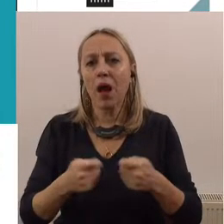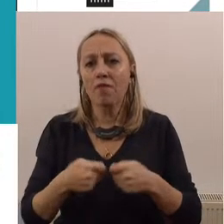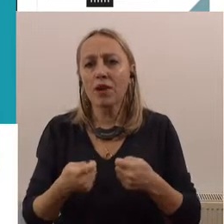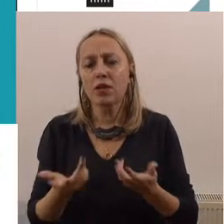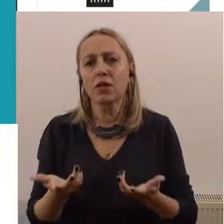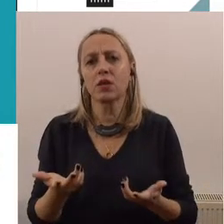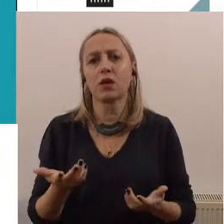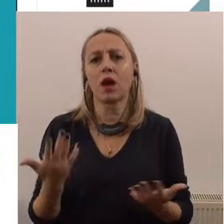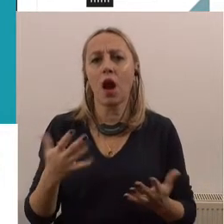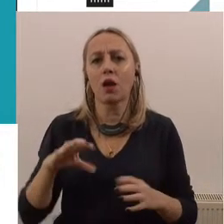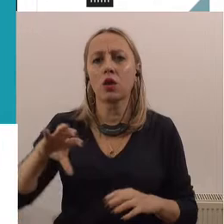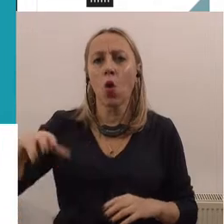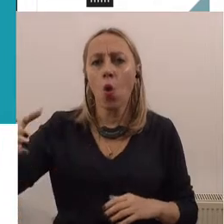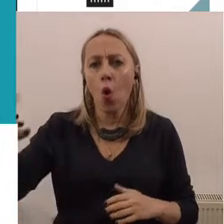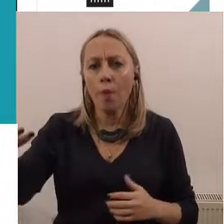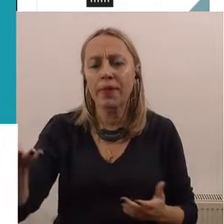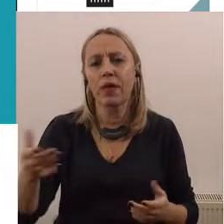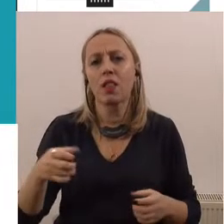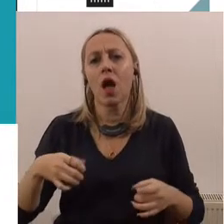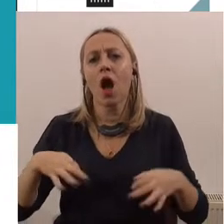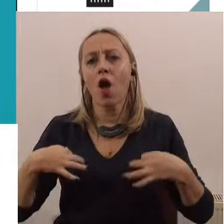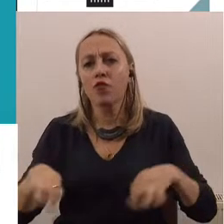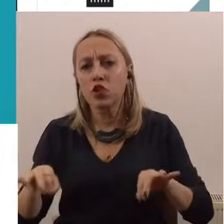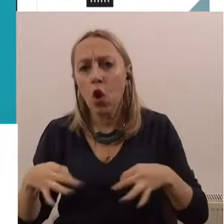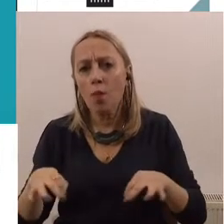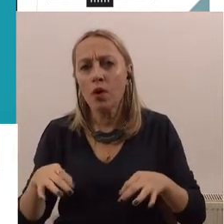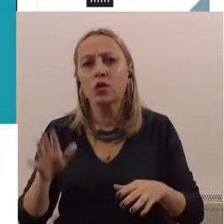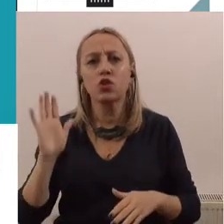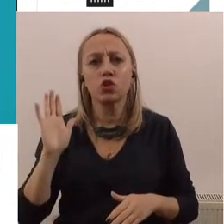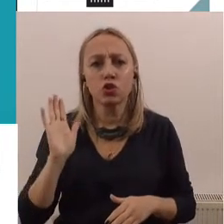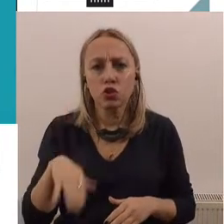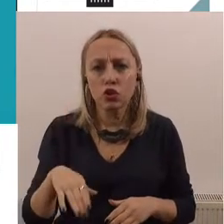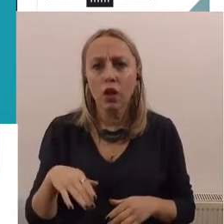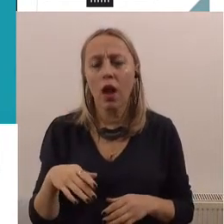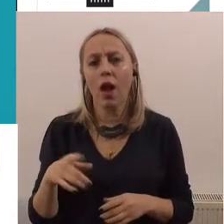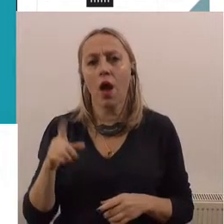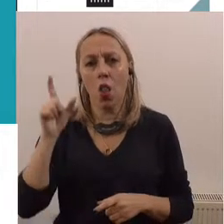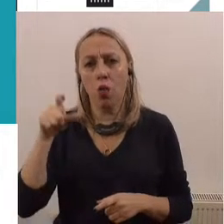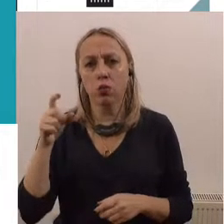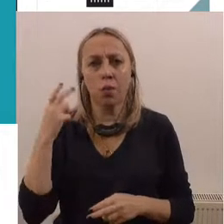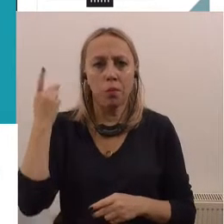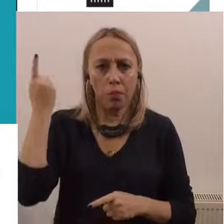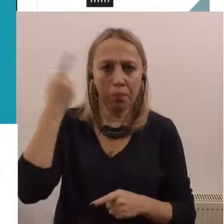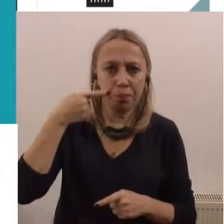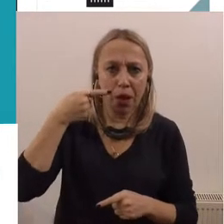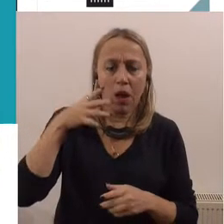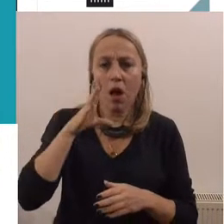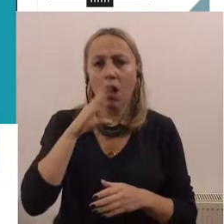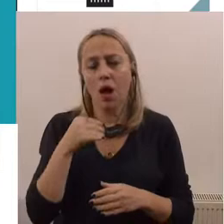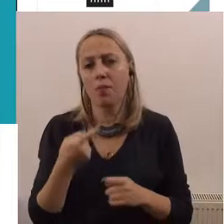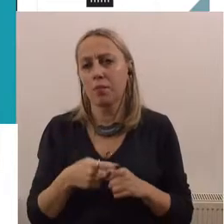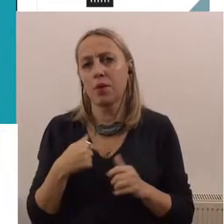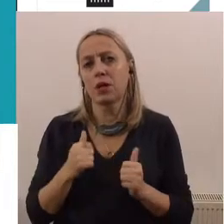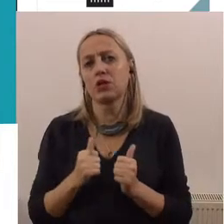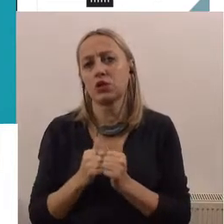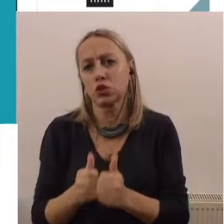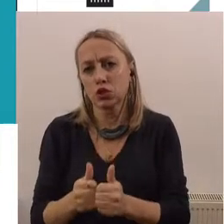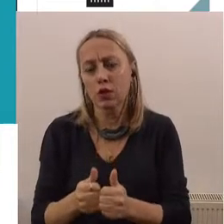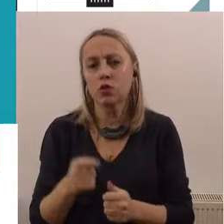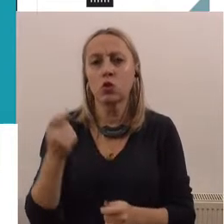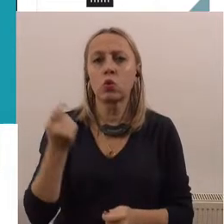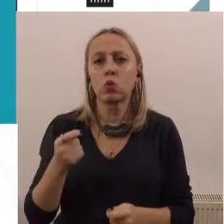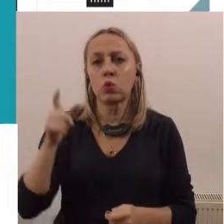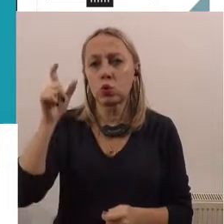cars or injure people. So we tried to, together with artists, botanists, or also a